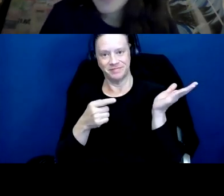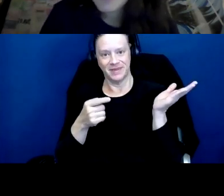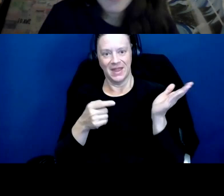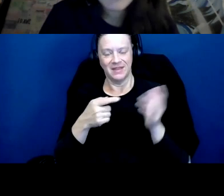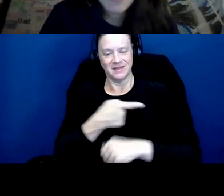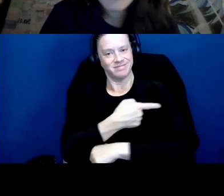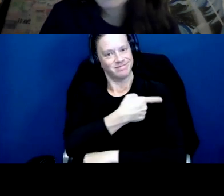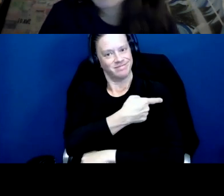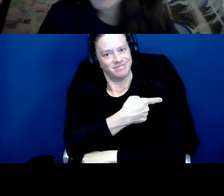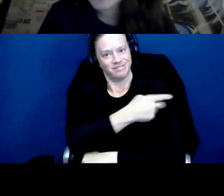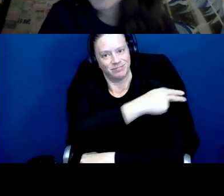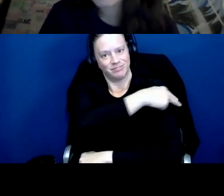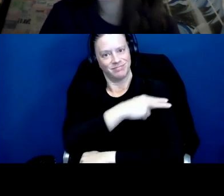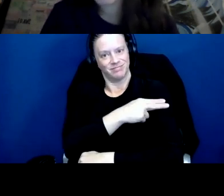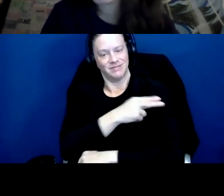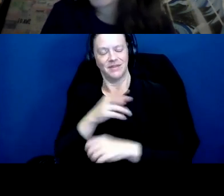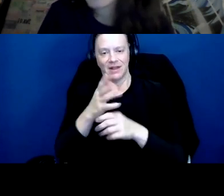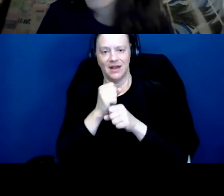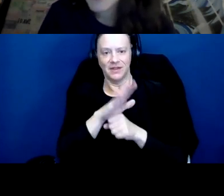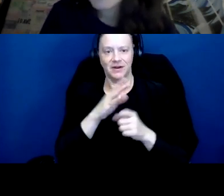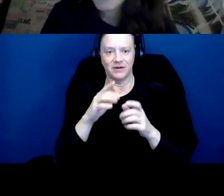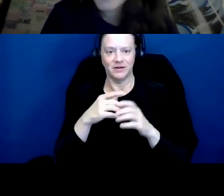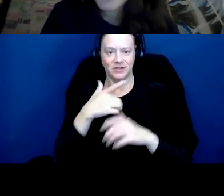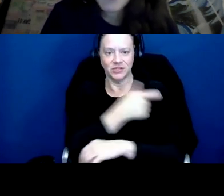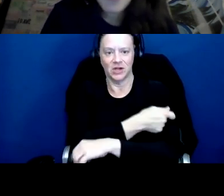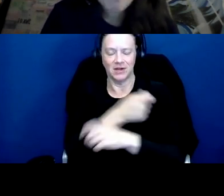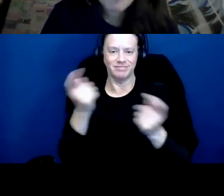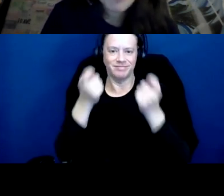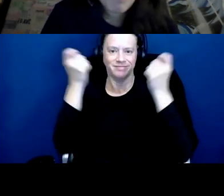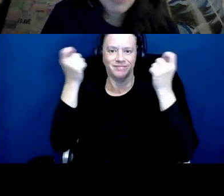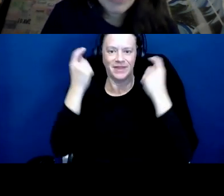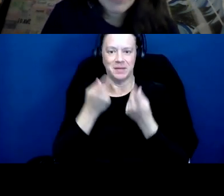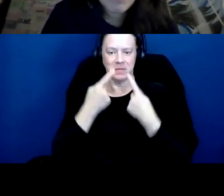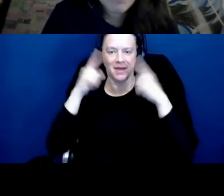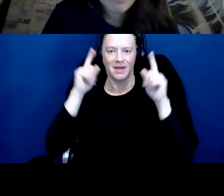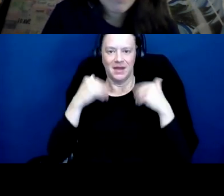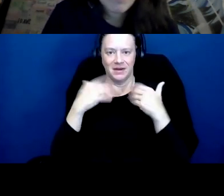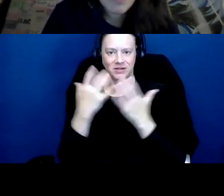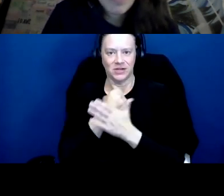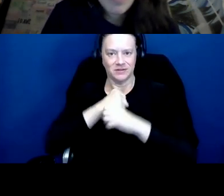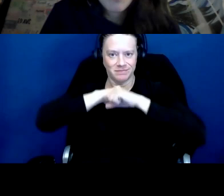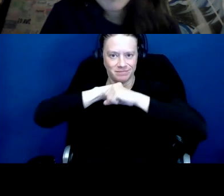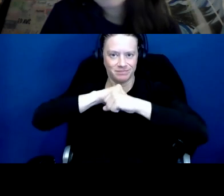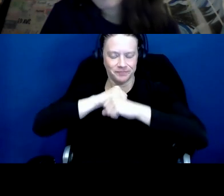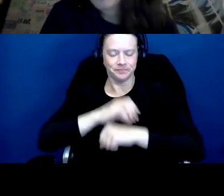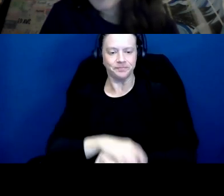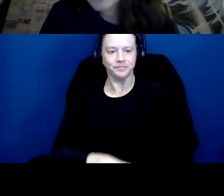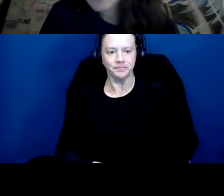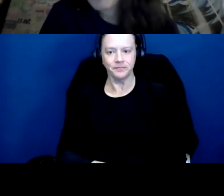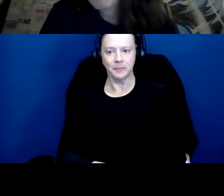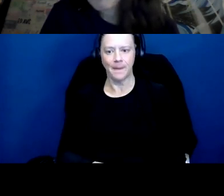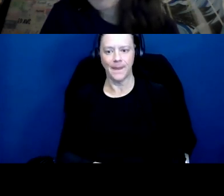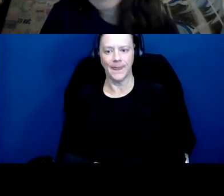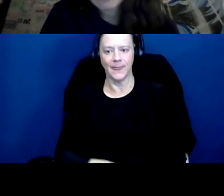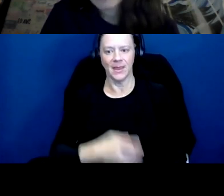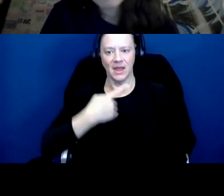their shot and celebrating that they finally had a chance to get protected. We know, and this is